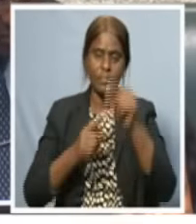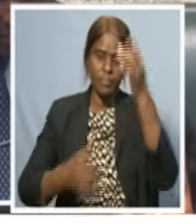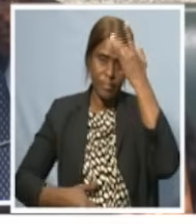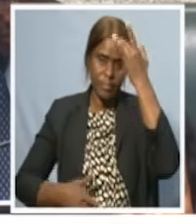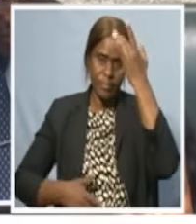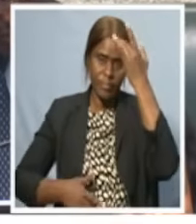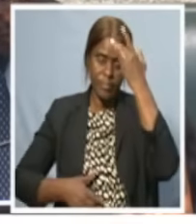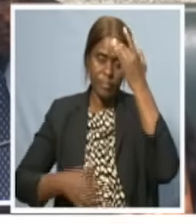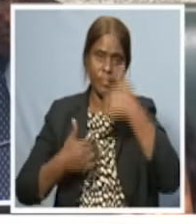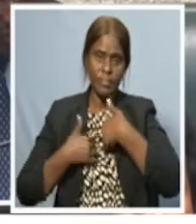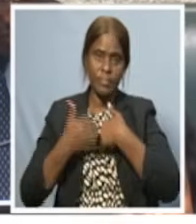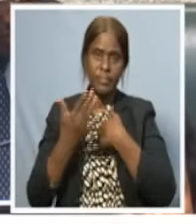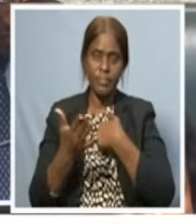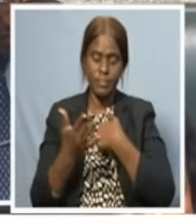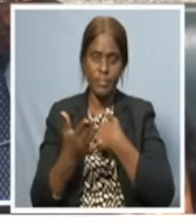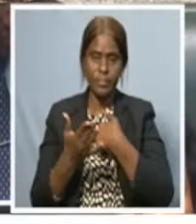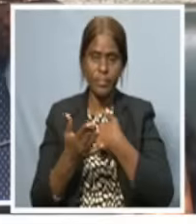sick.